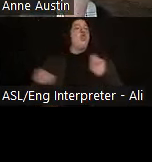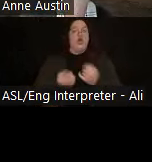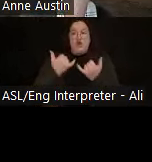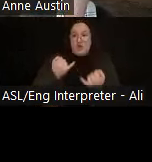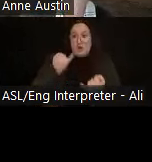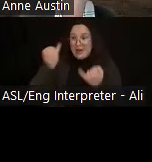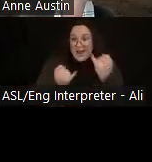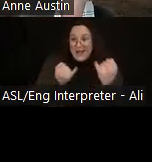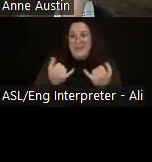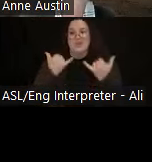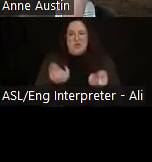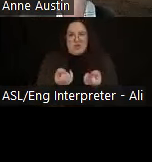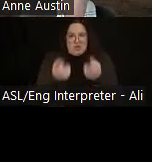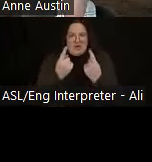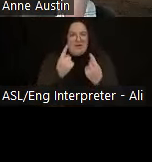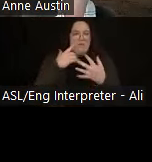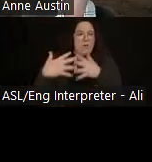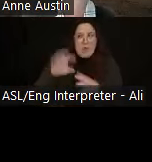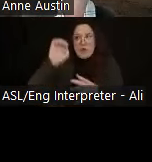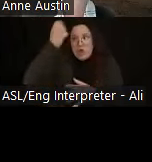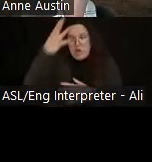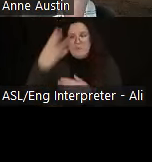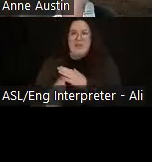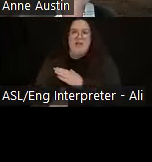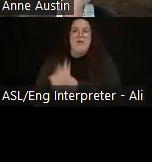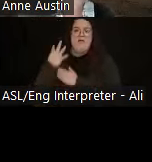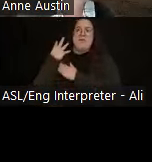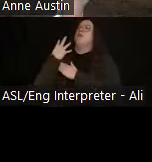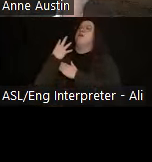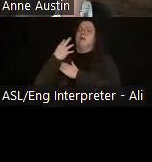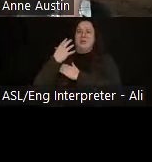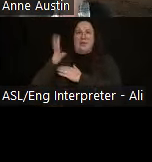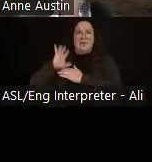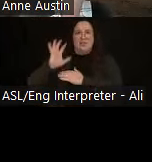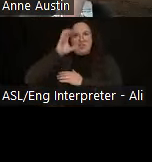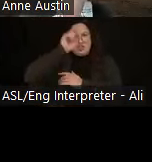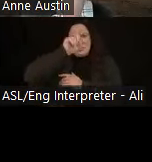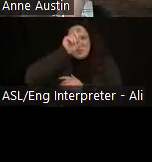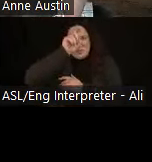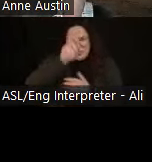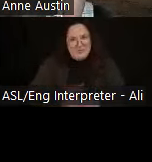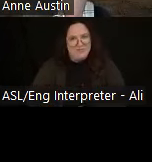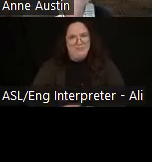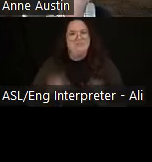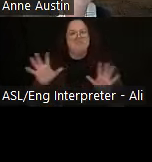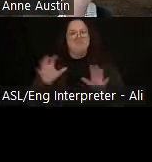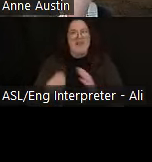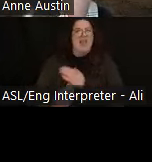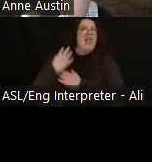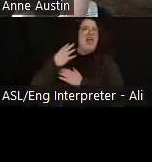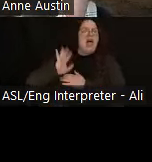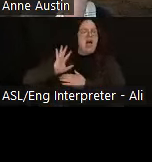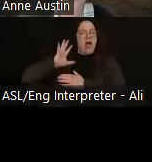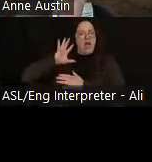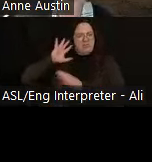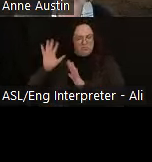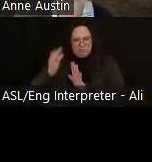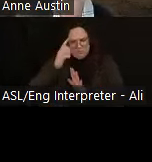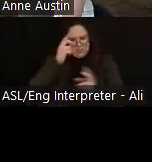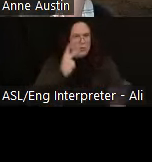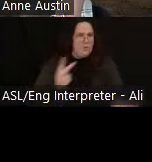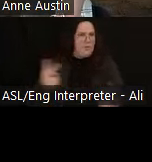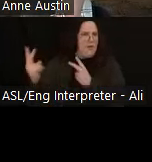in the United States and Europe onto ancient Egyptians. Instead, we should be asking, what can we learn by studying ancient Egyptian tattoos in their